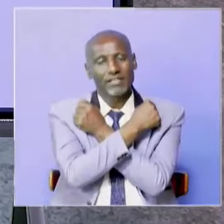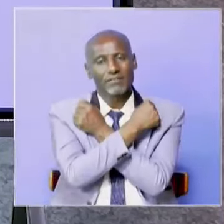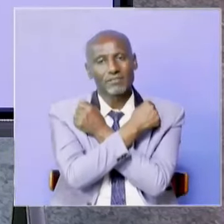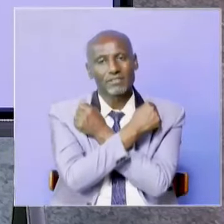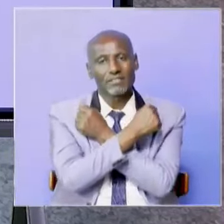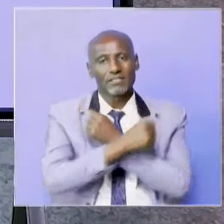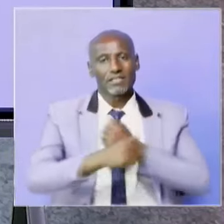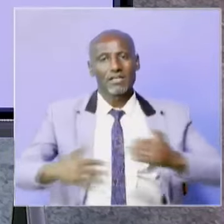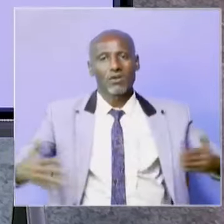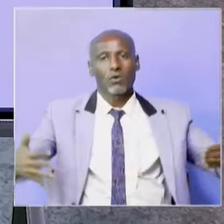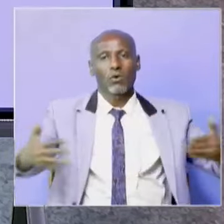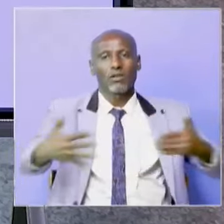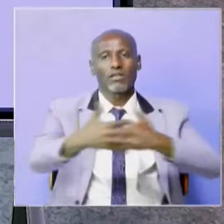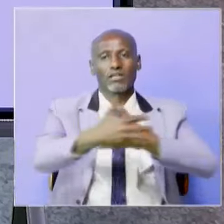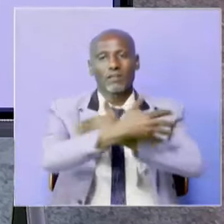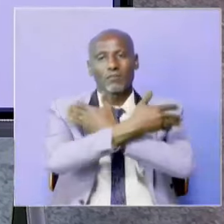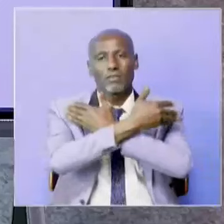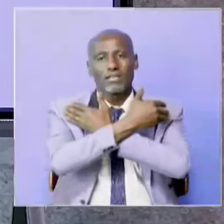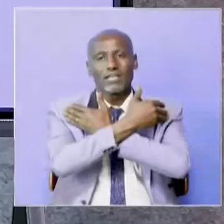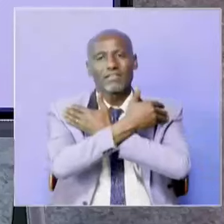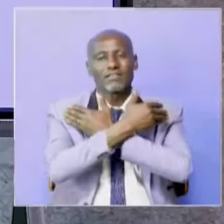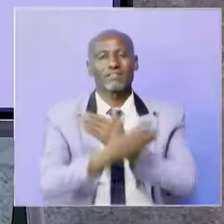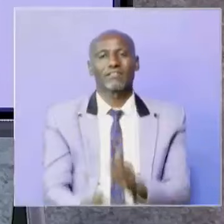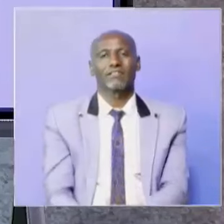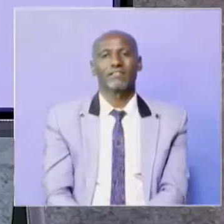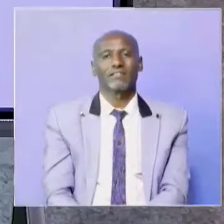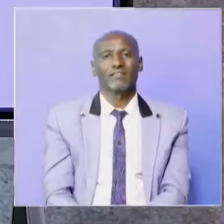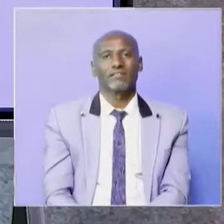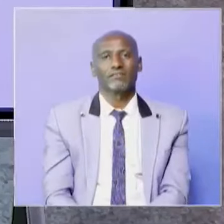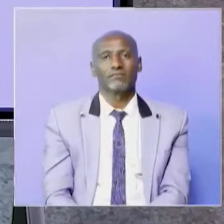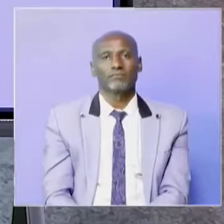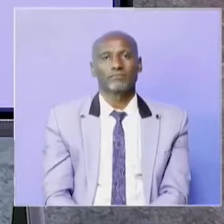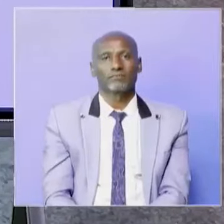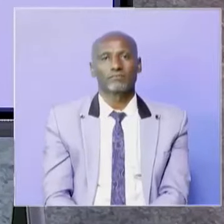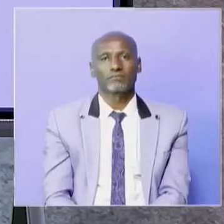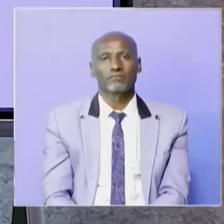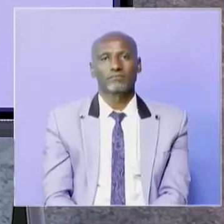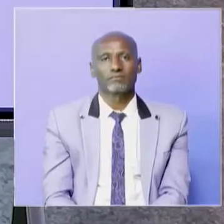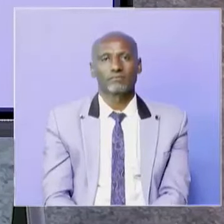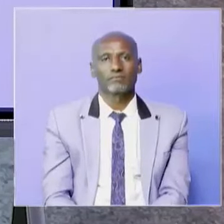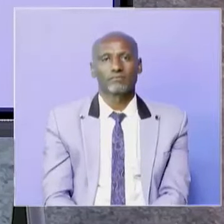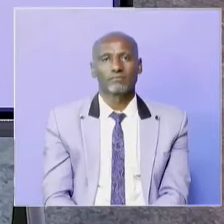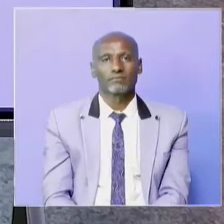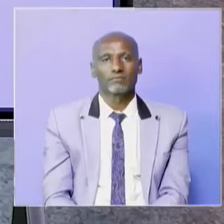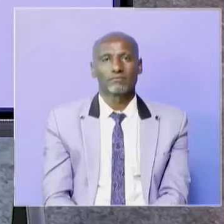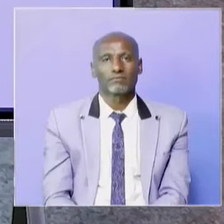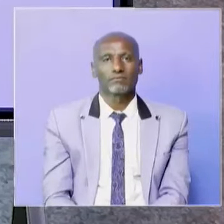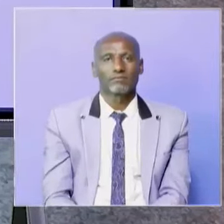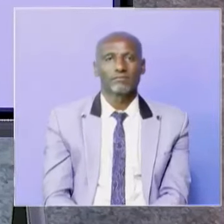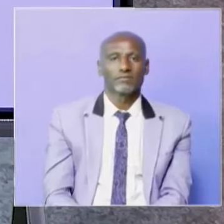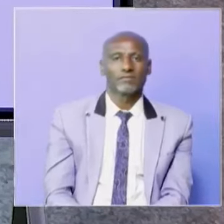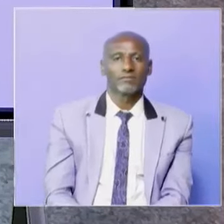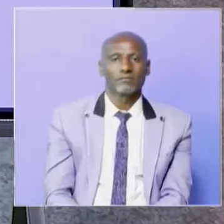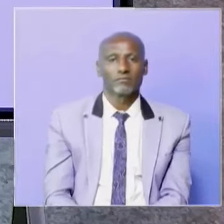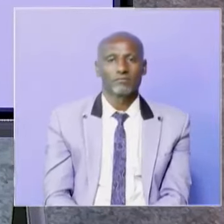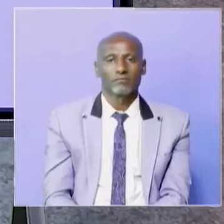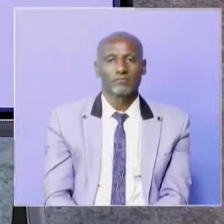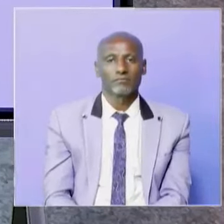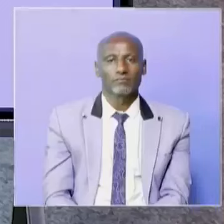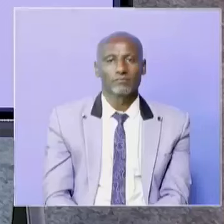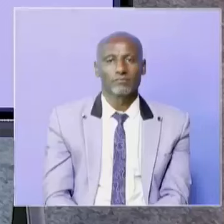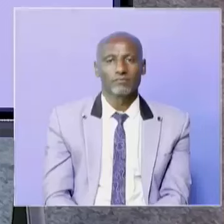Hugging means just embracing or maybe hugging your friends, your mother, and it shows